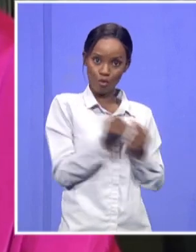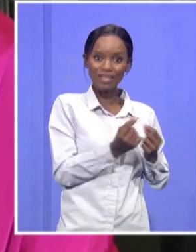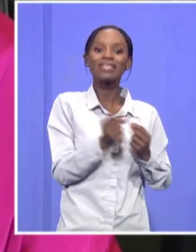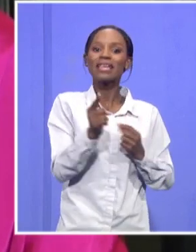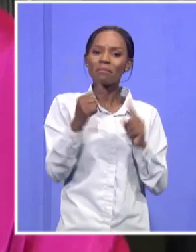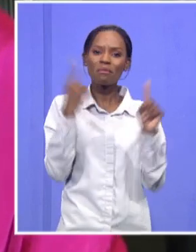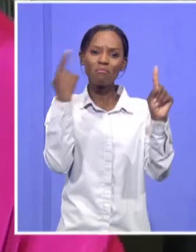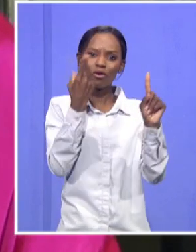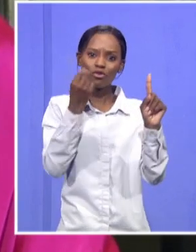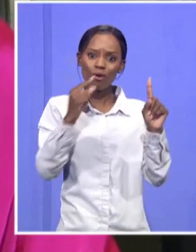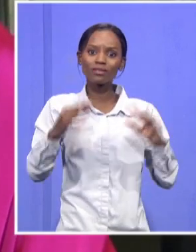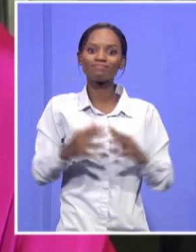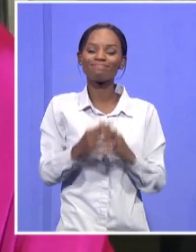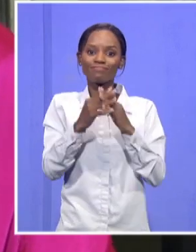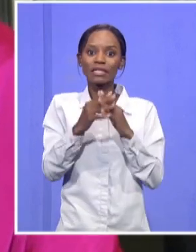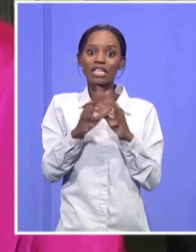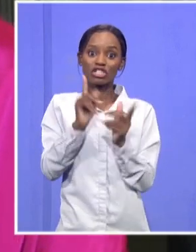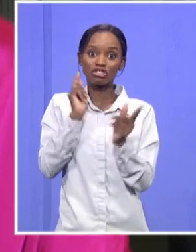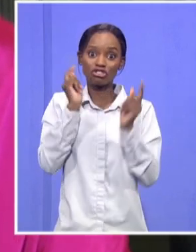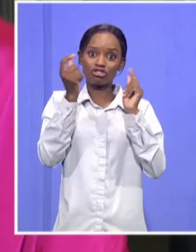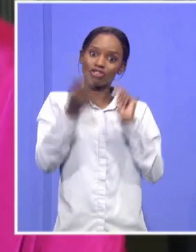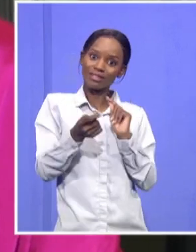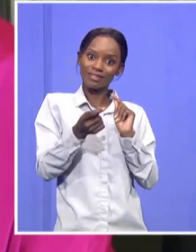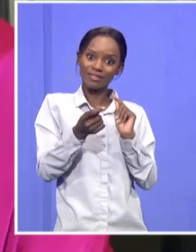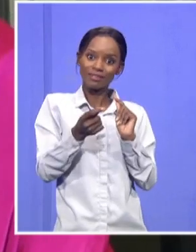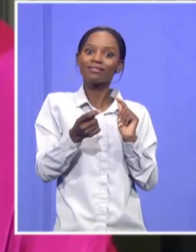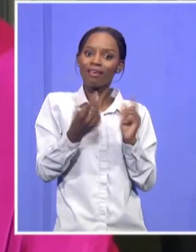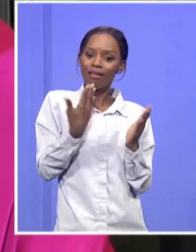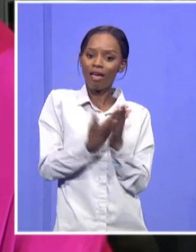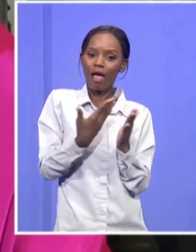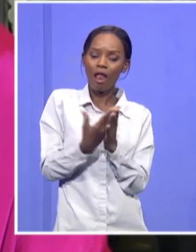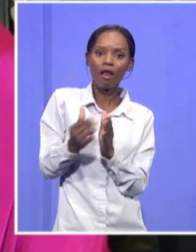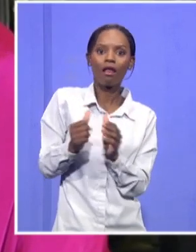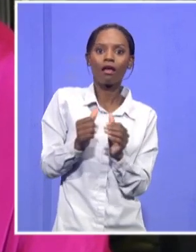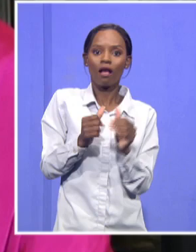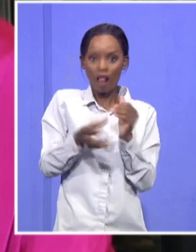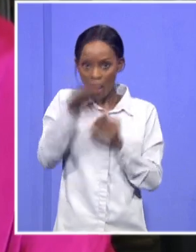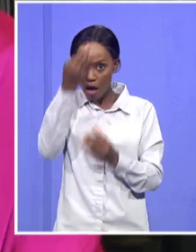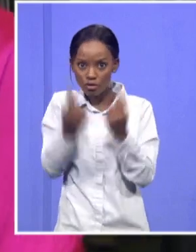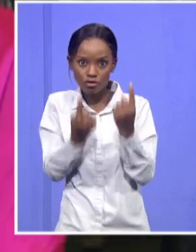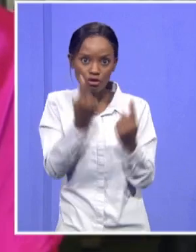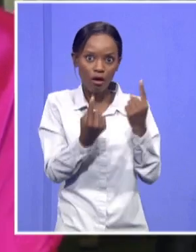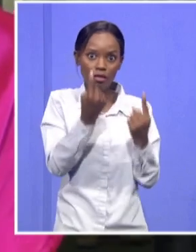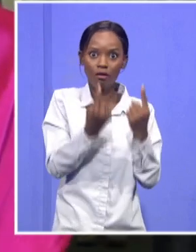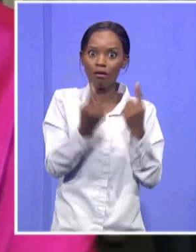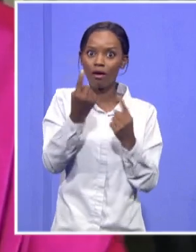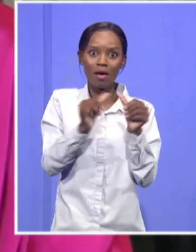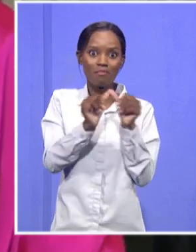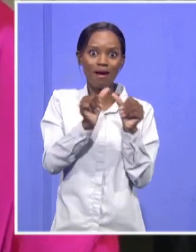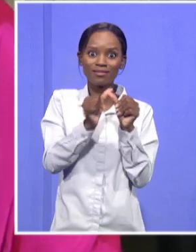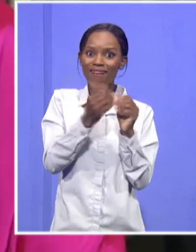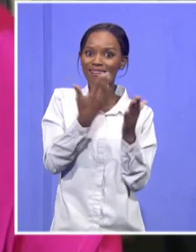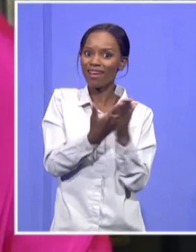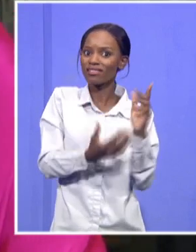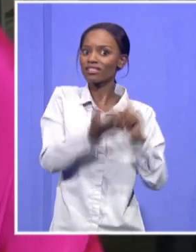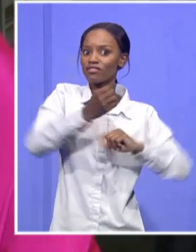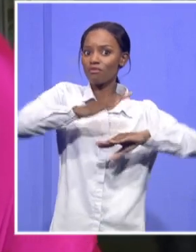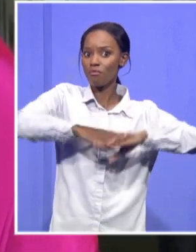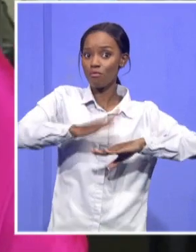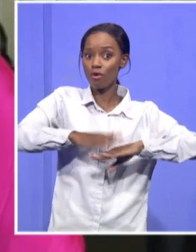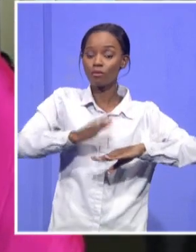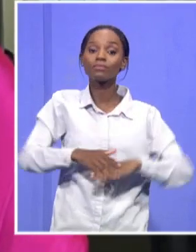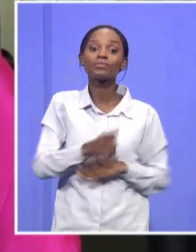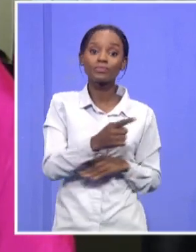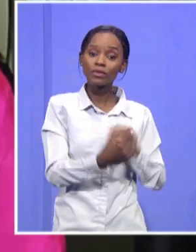through scientific exchanges, we can do better. We can learn from each other, but we can also hear, as you saw with your previous